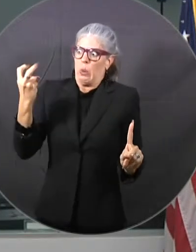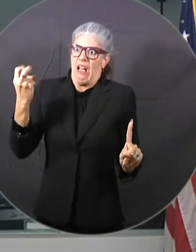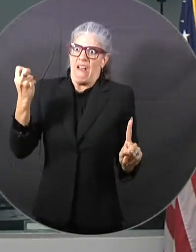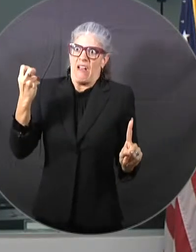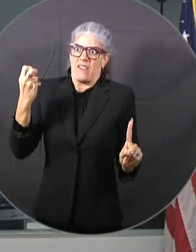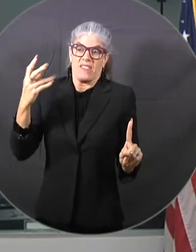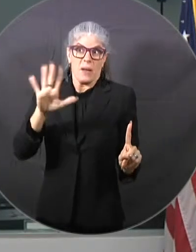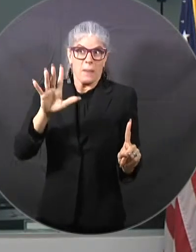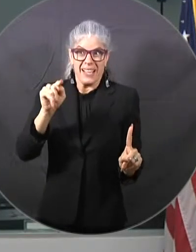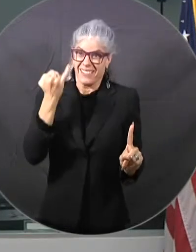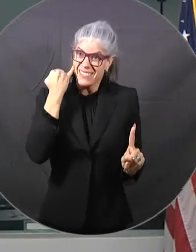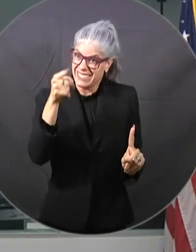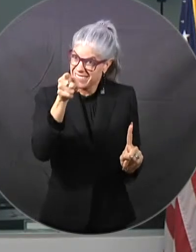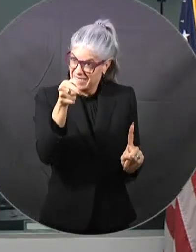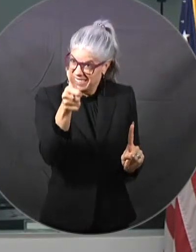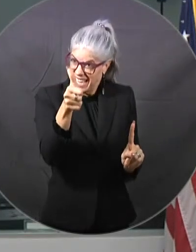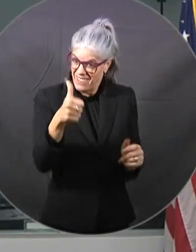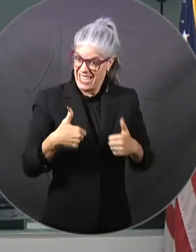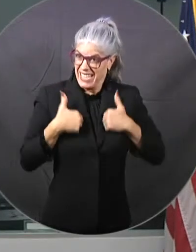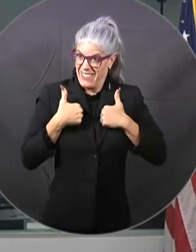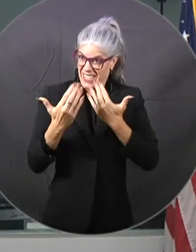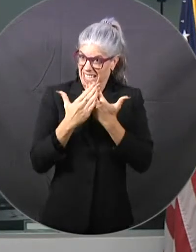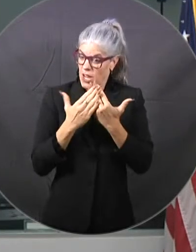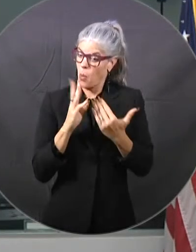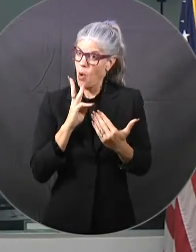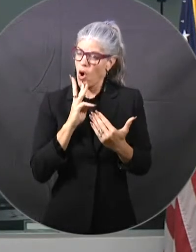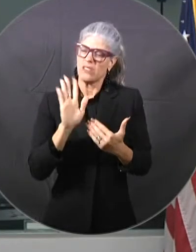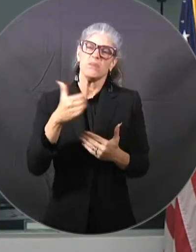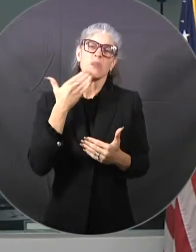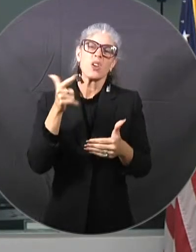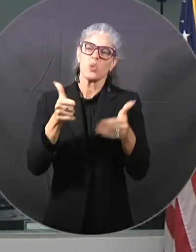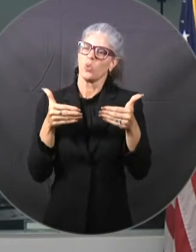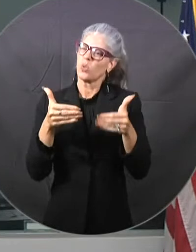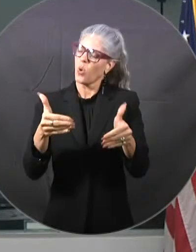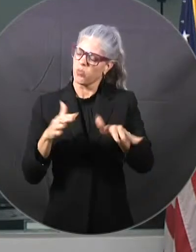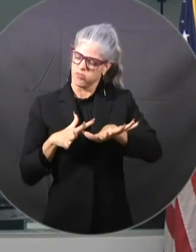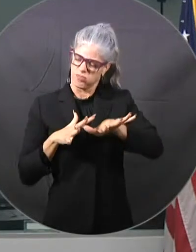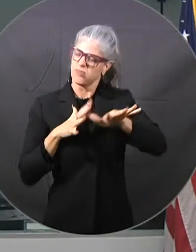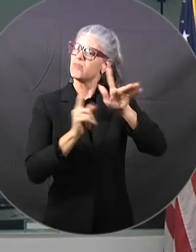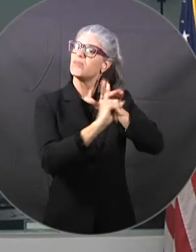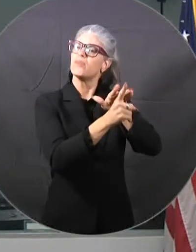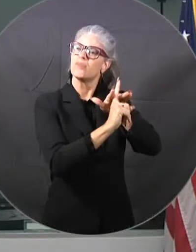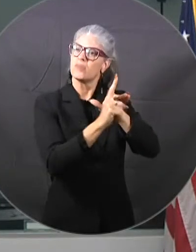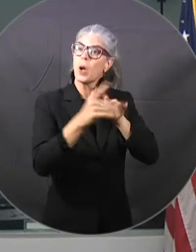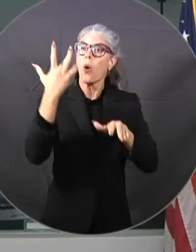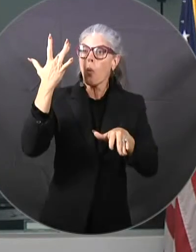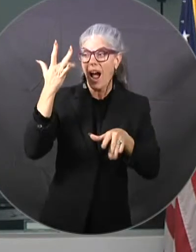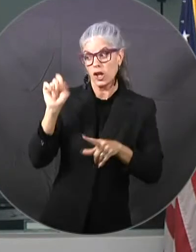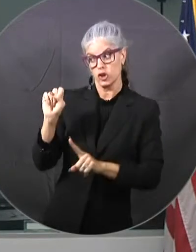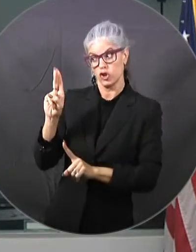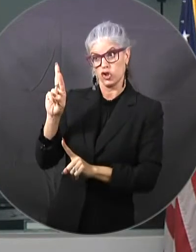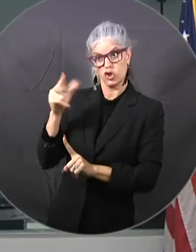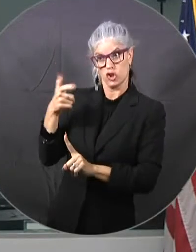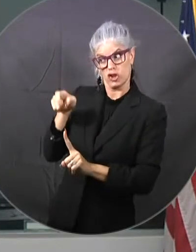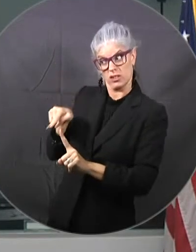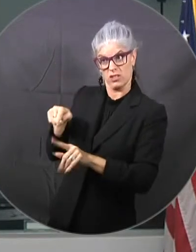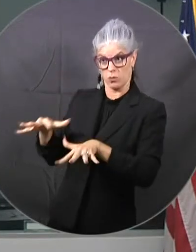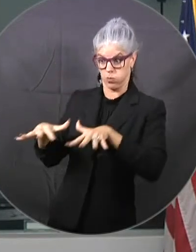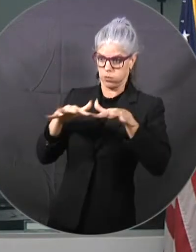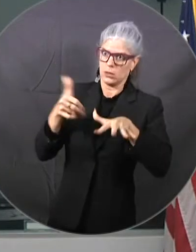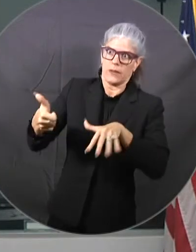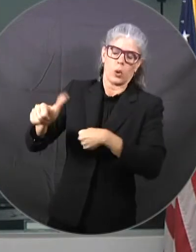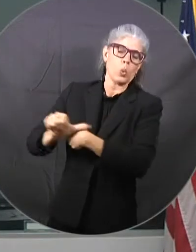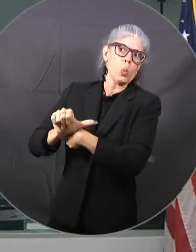to do so because of the storm surge. We also expect heavy rainfall, 4 to 8 inches, with